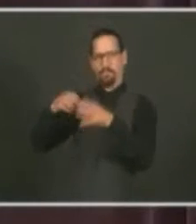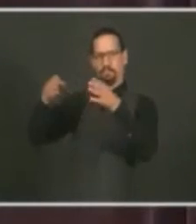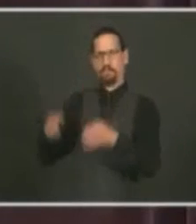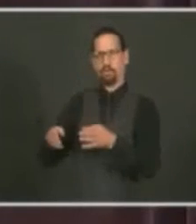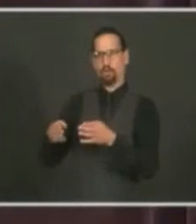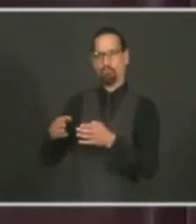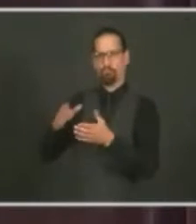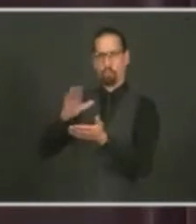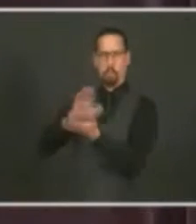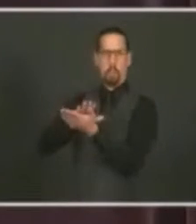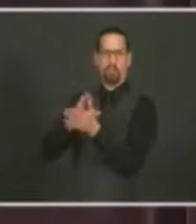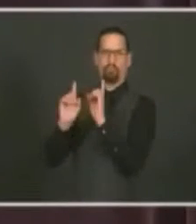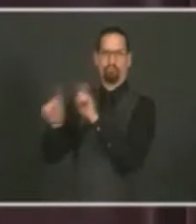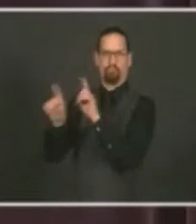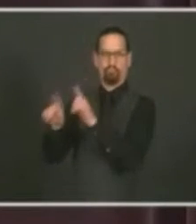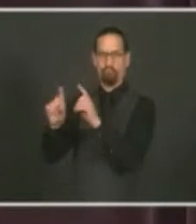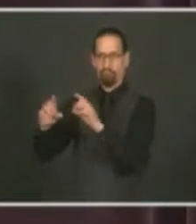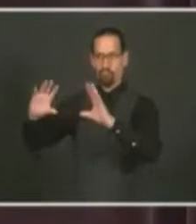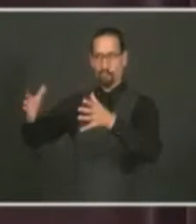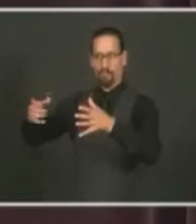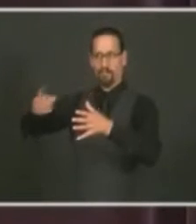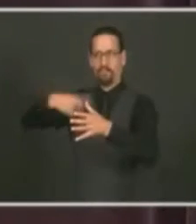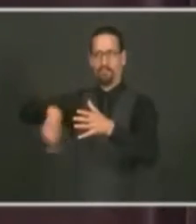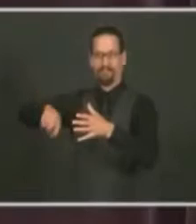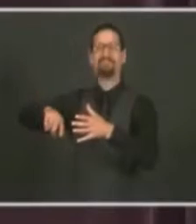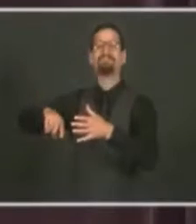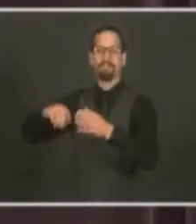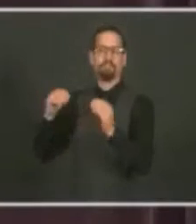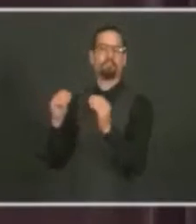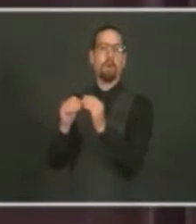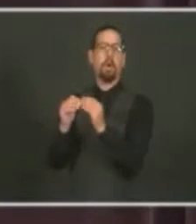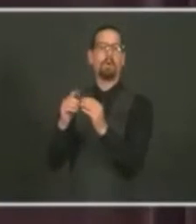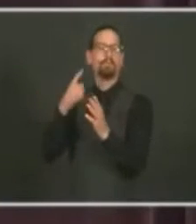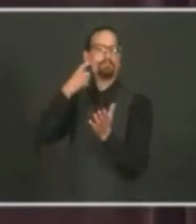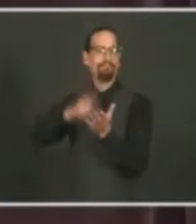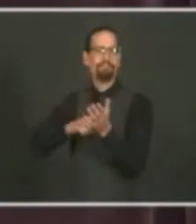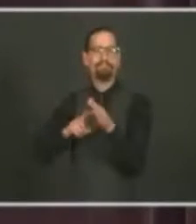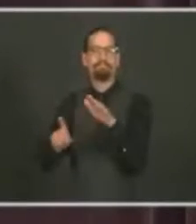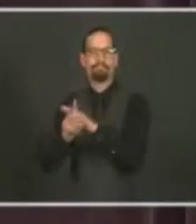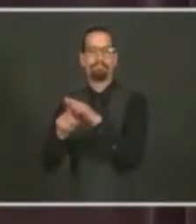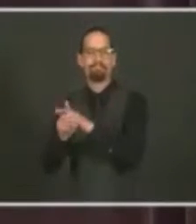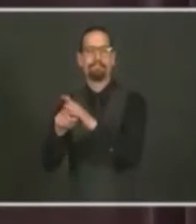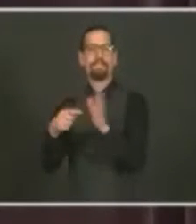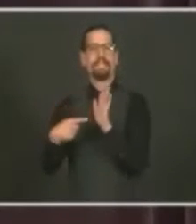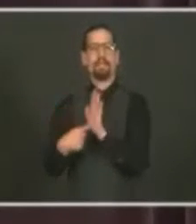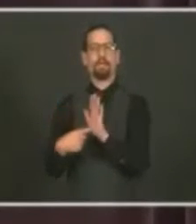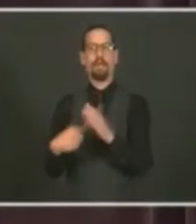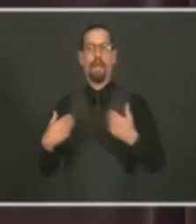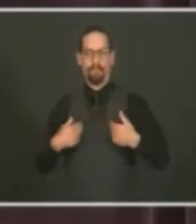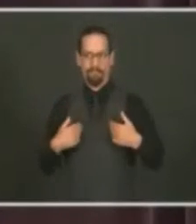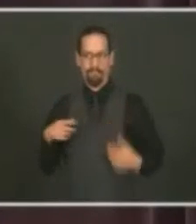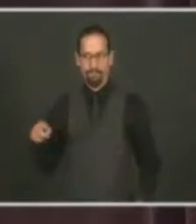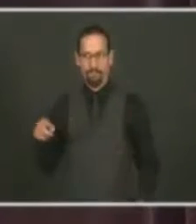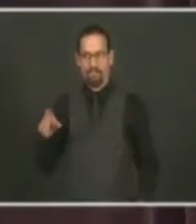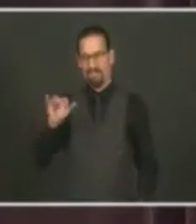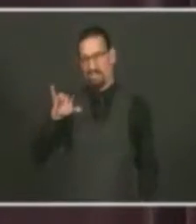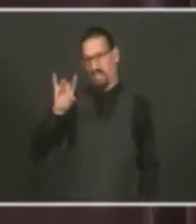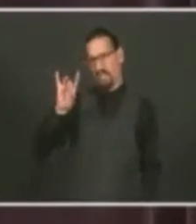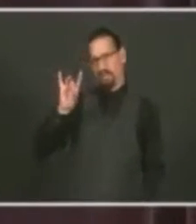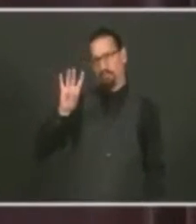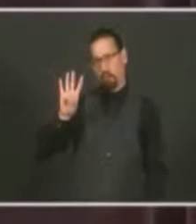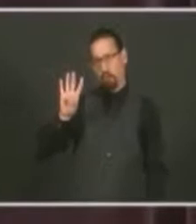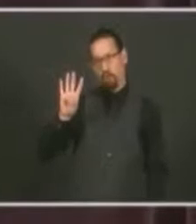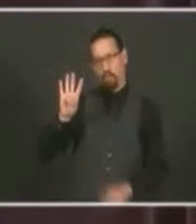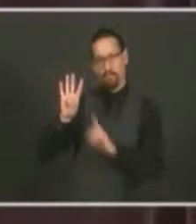seen more people displaying symptoms. 63 of the 84 were displaying symptoms. It's